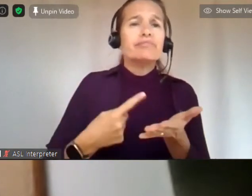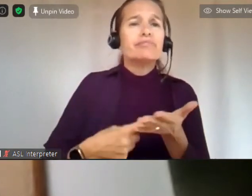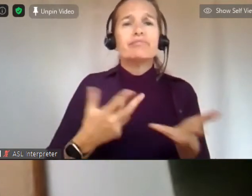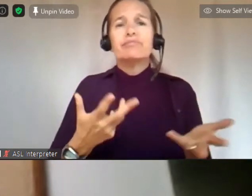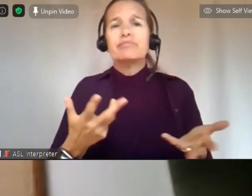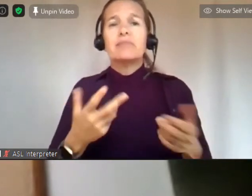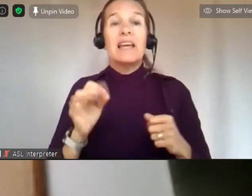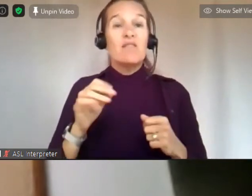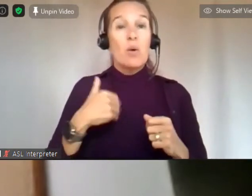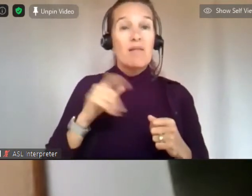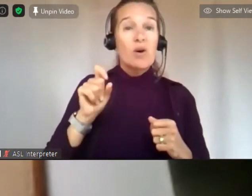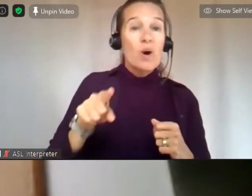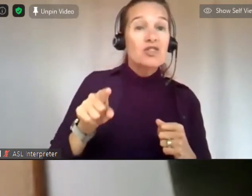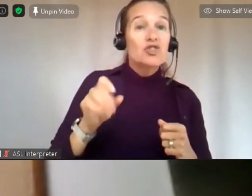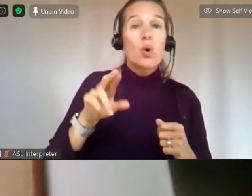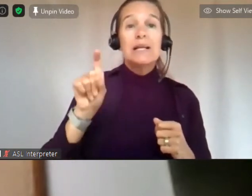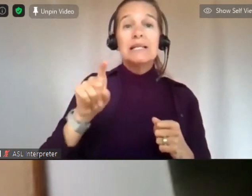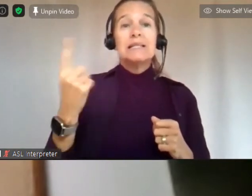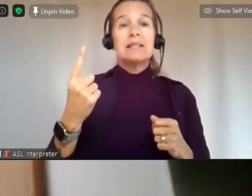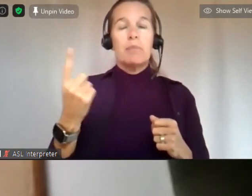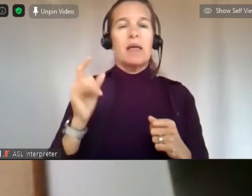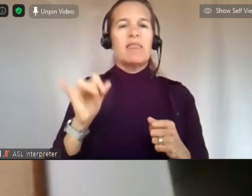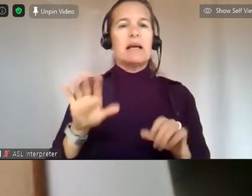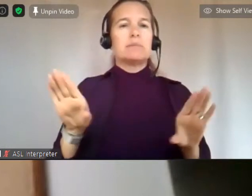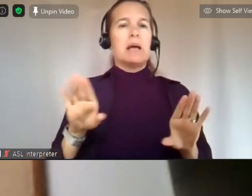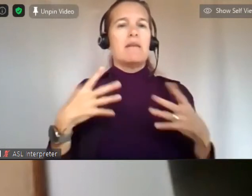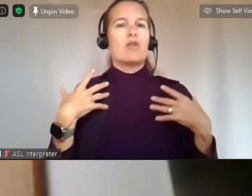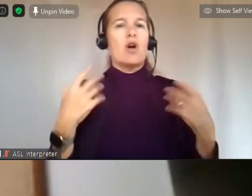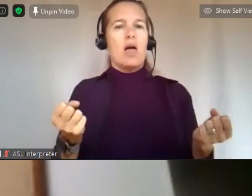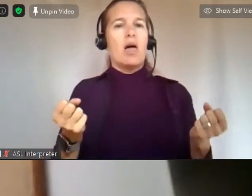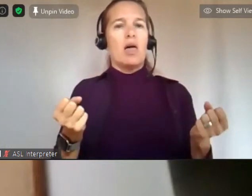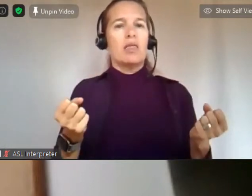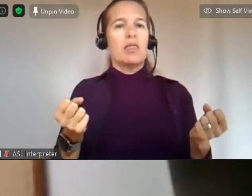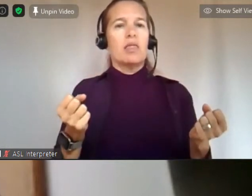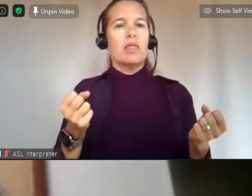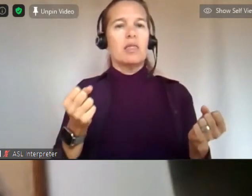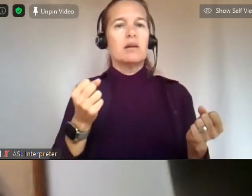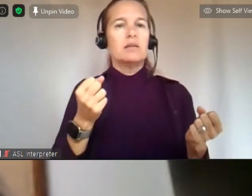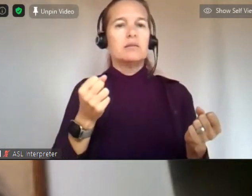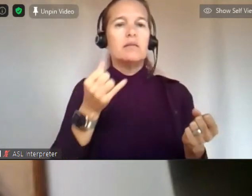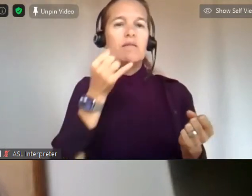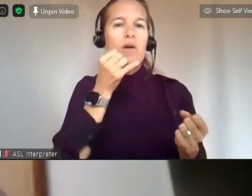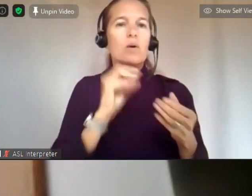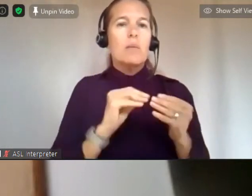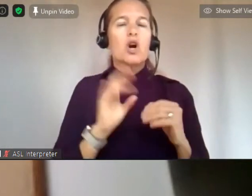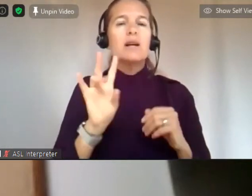have a need. And again, that's our behavioral health warm line. And that number is